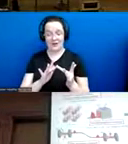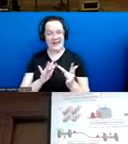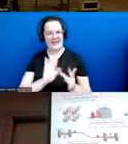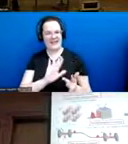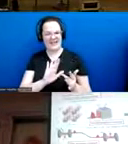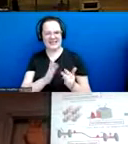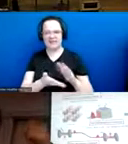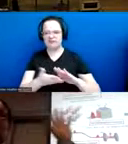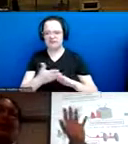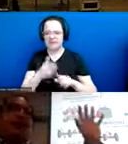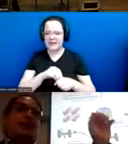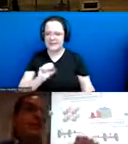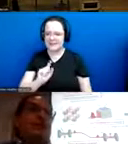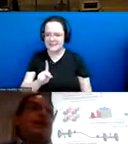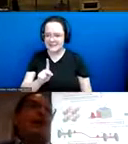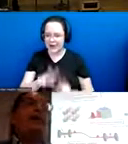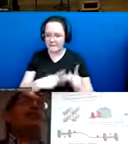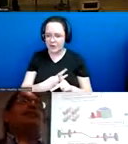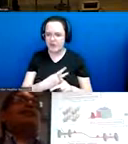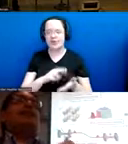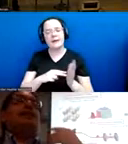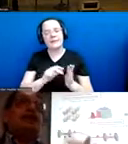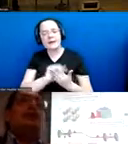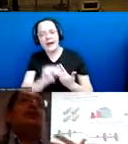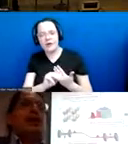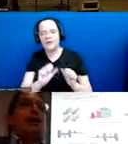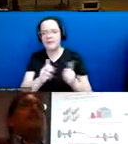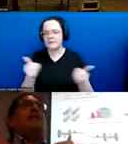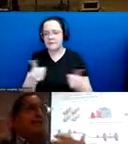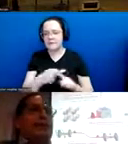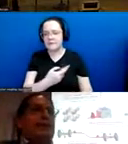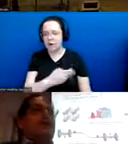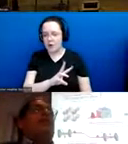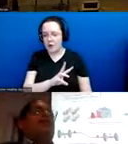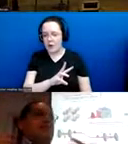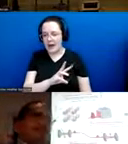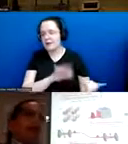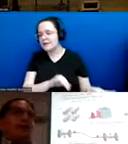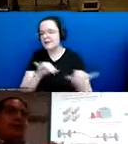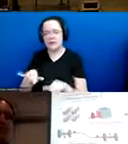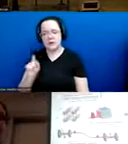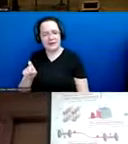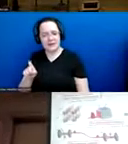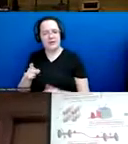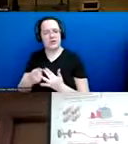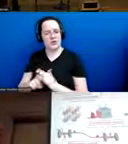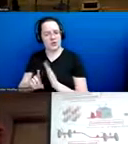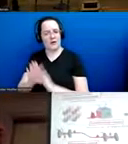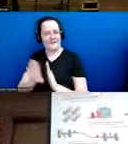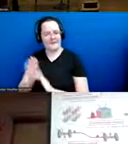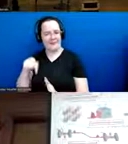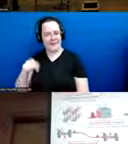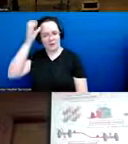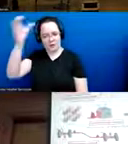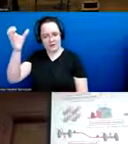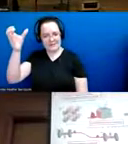then allows you to separate the algorithms from the hardware, you need to start building these concepts, developing these